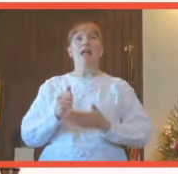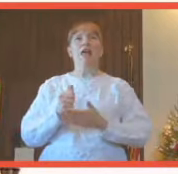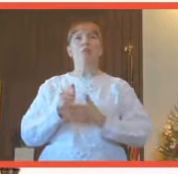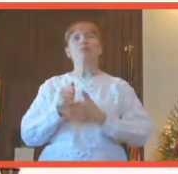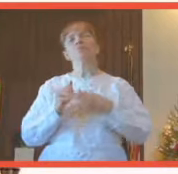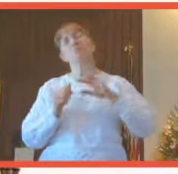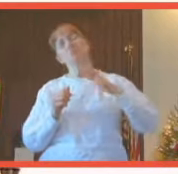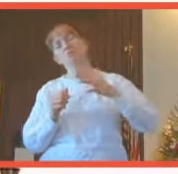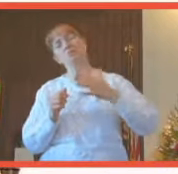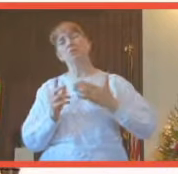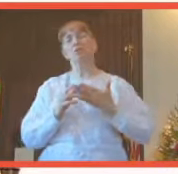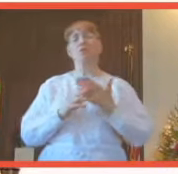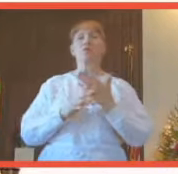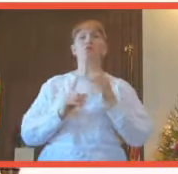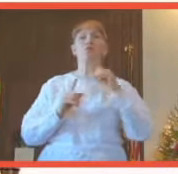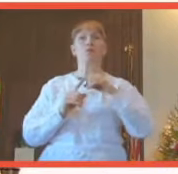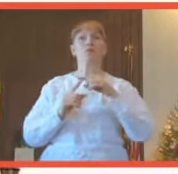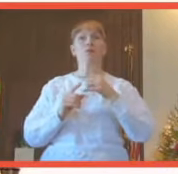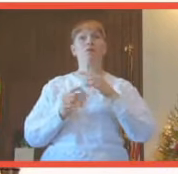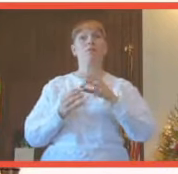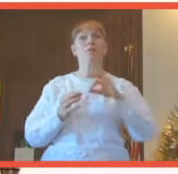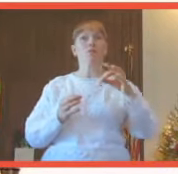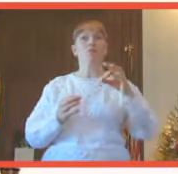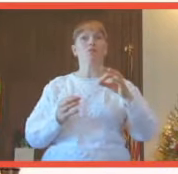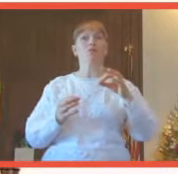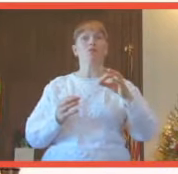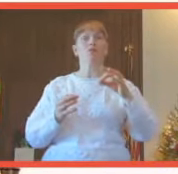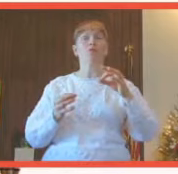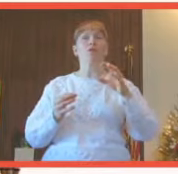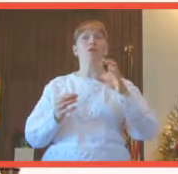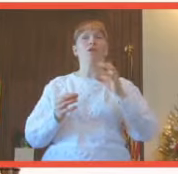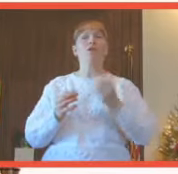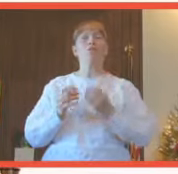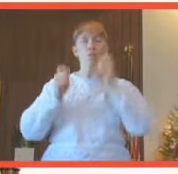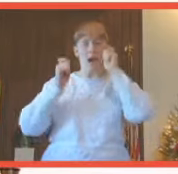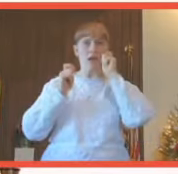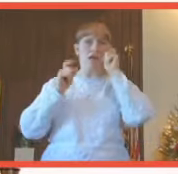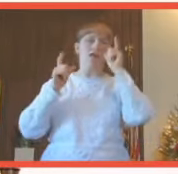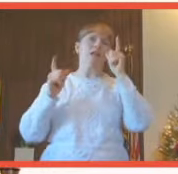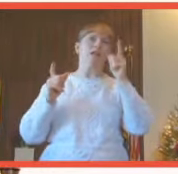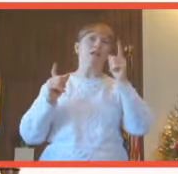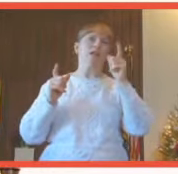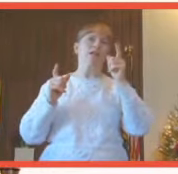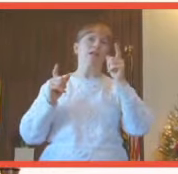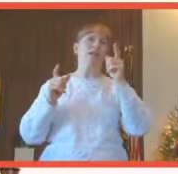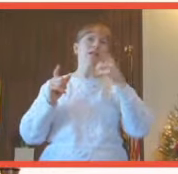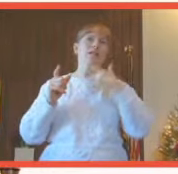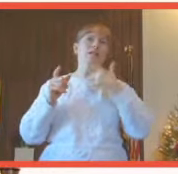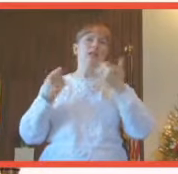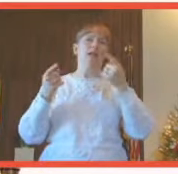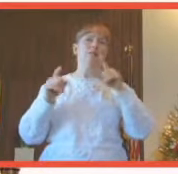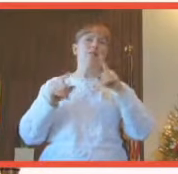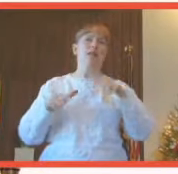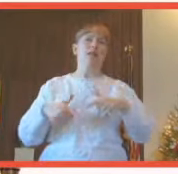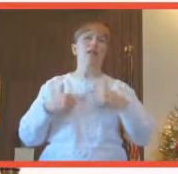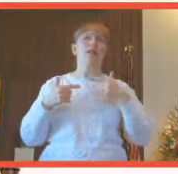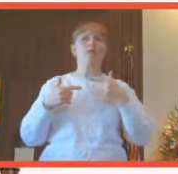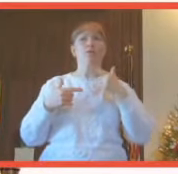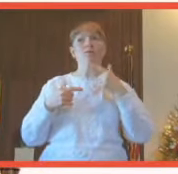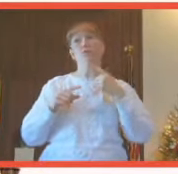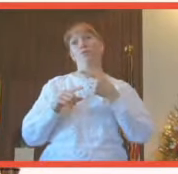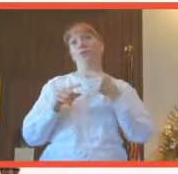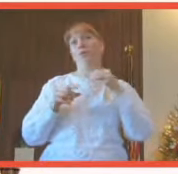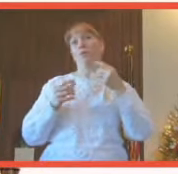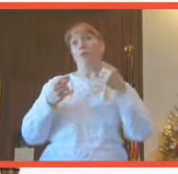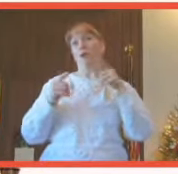a spiritual coming of age, an awakening that typically happens in life as a crisis,